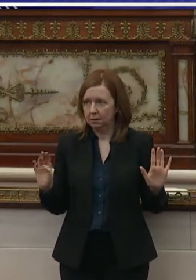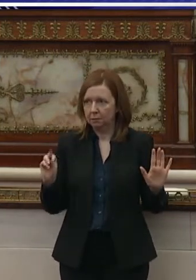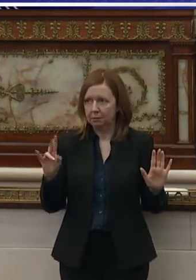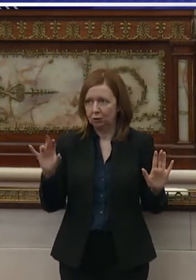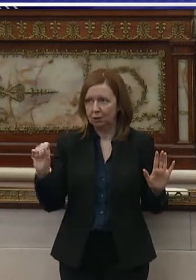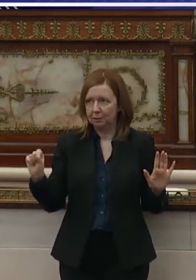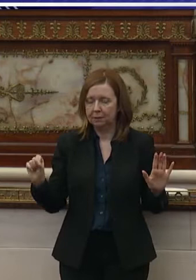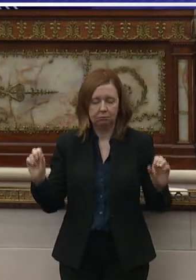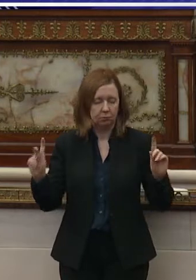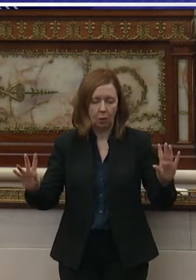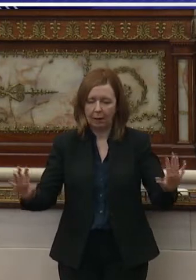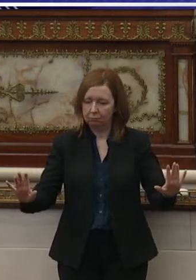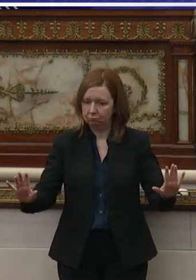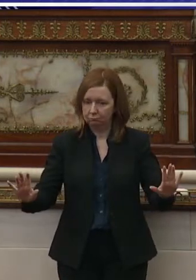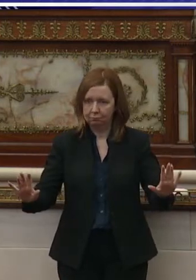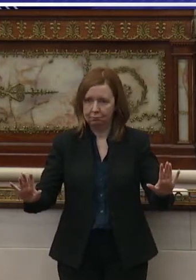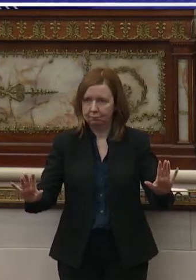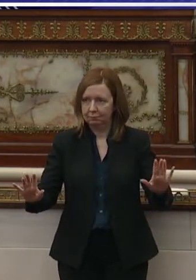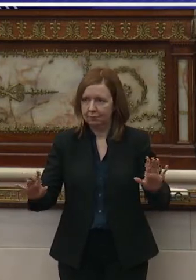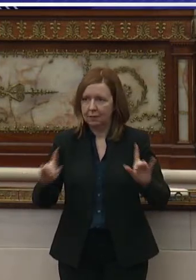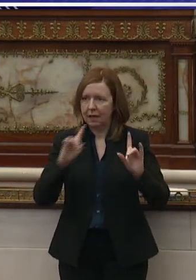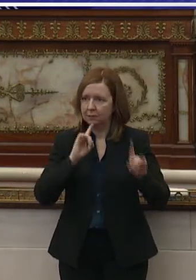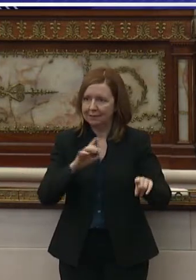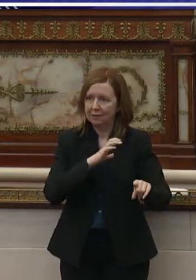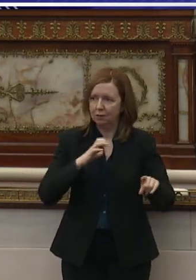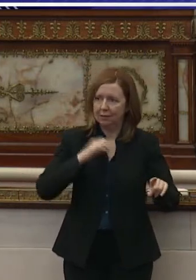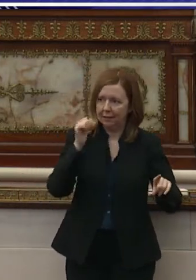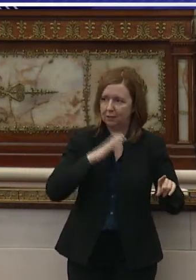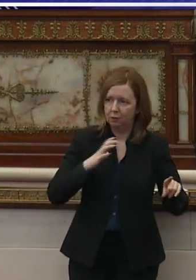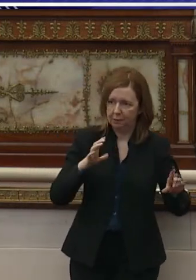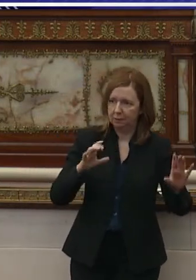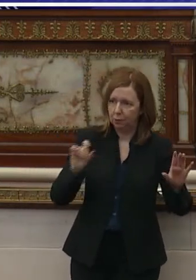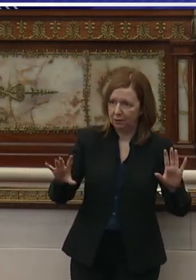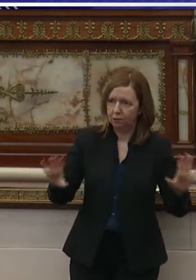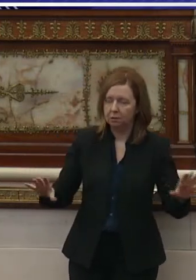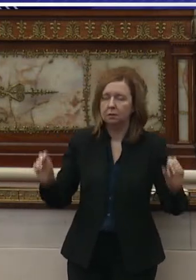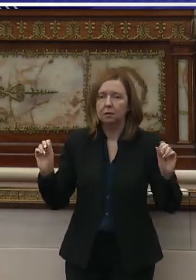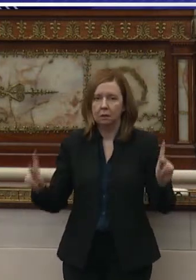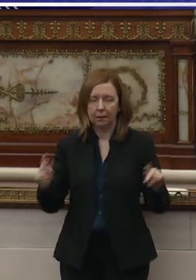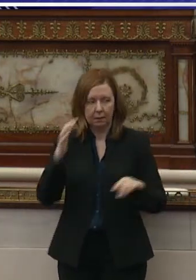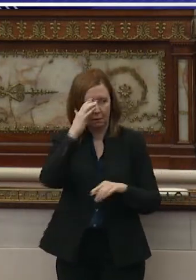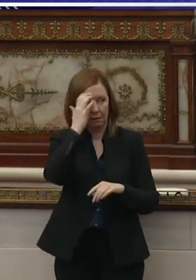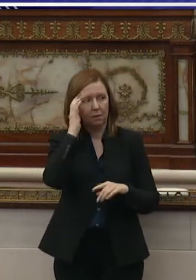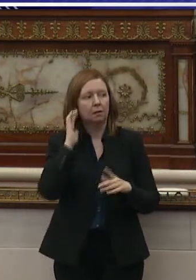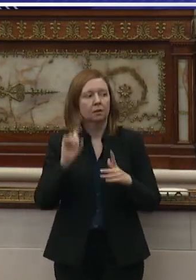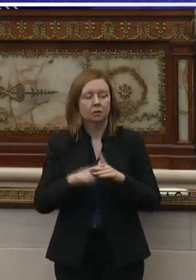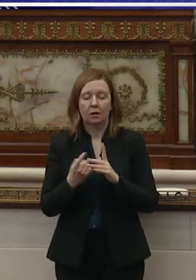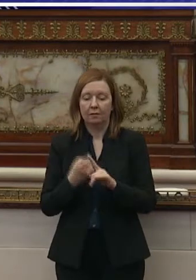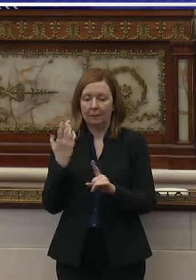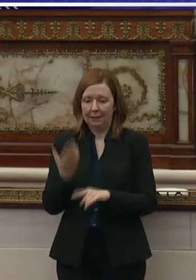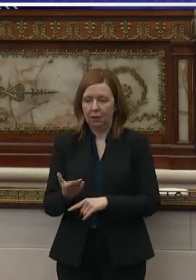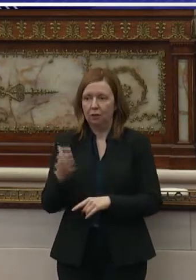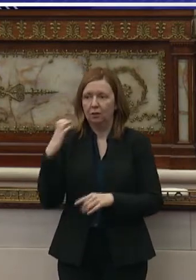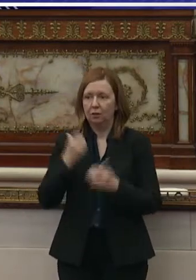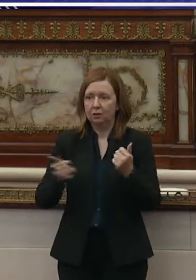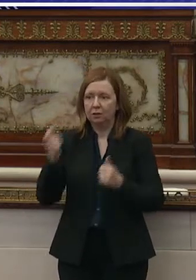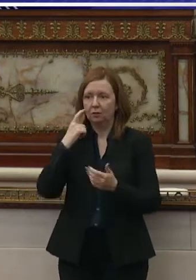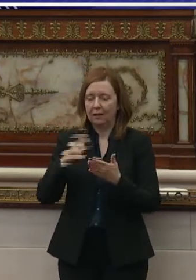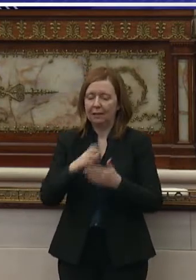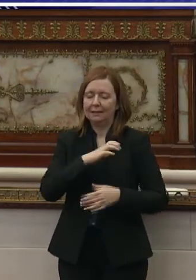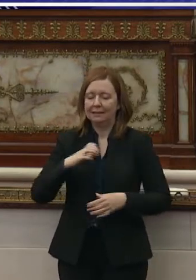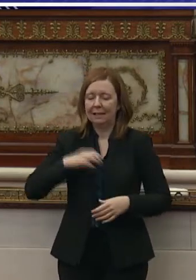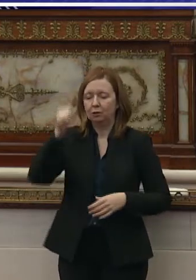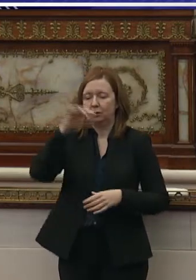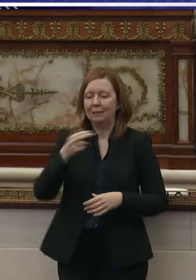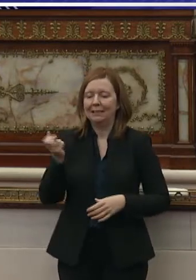Christmas. Okay, well, I'm just answering the council lady's question. Please. Okay. So, all right. So let's start from here. The chair recognizes Councilman